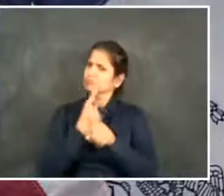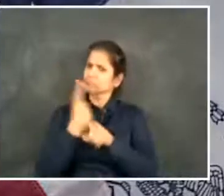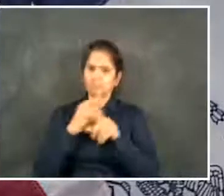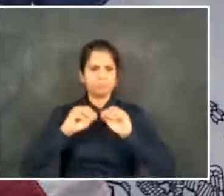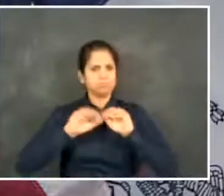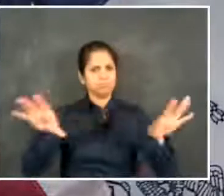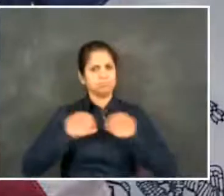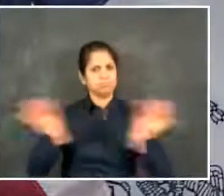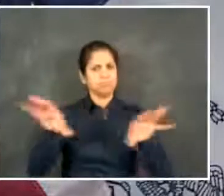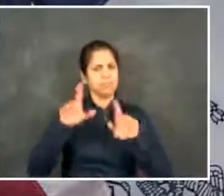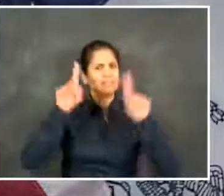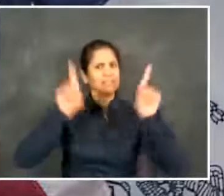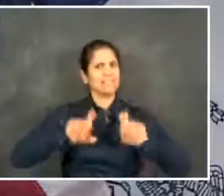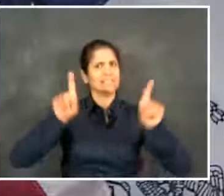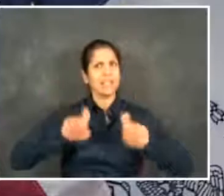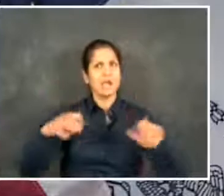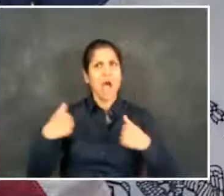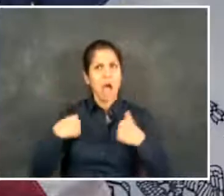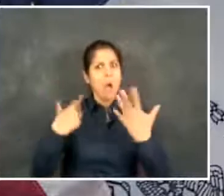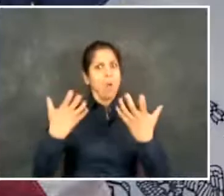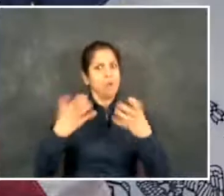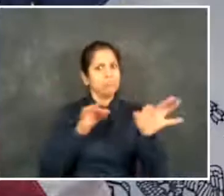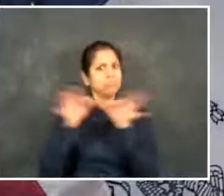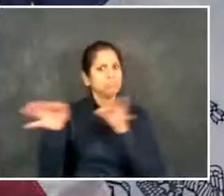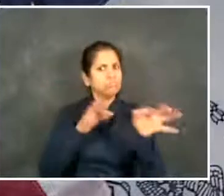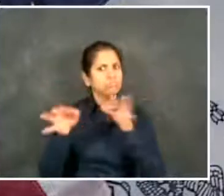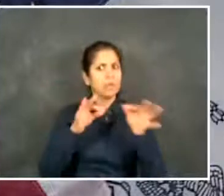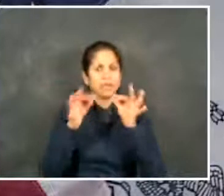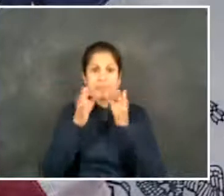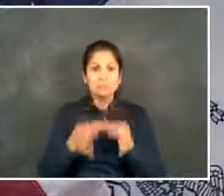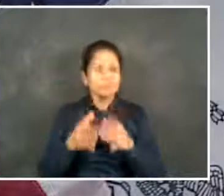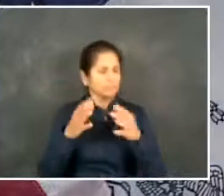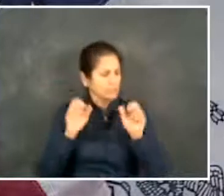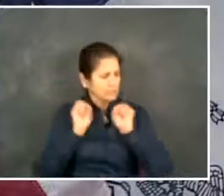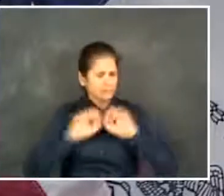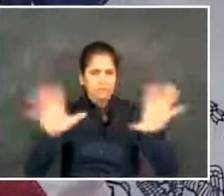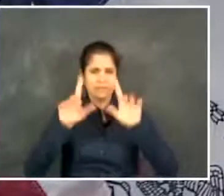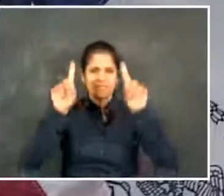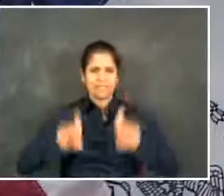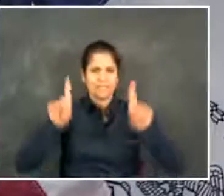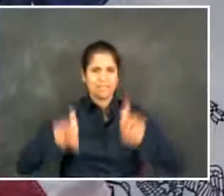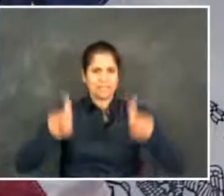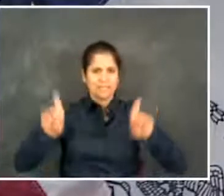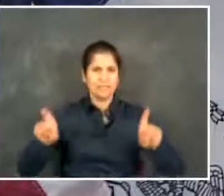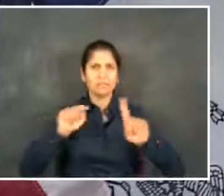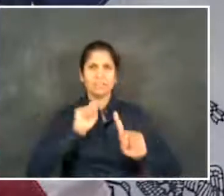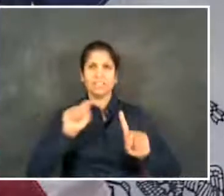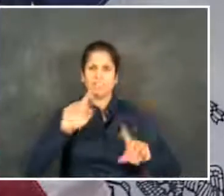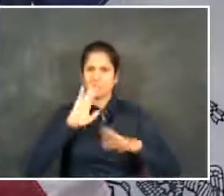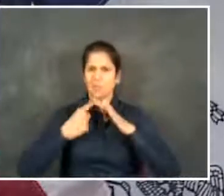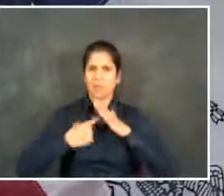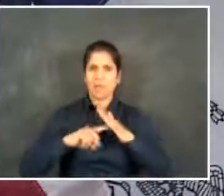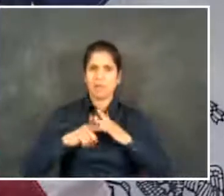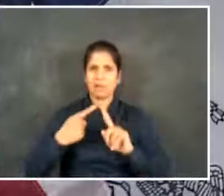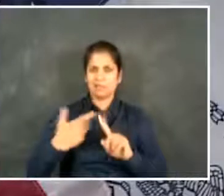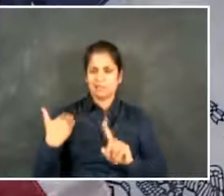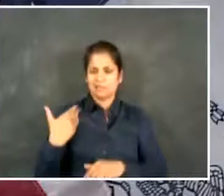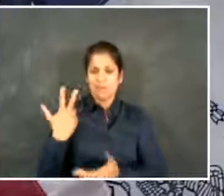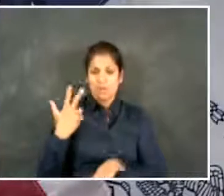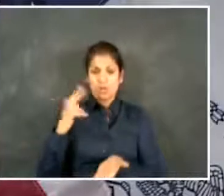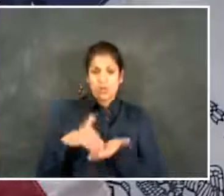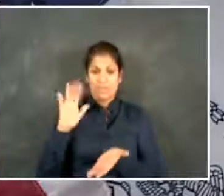the beginning of what would be a lot more testing later on. So in terms of One Medical and that effort